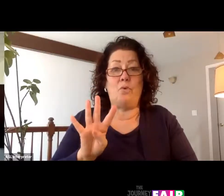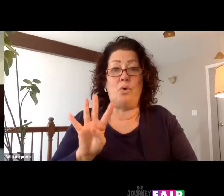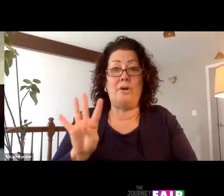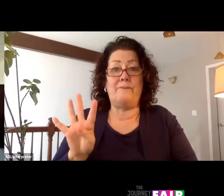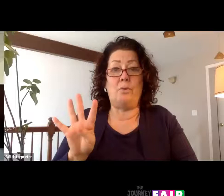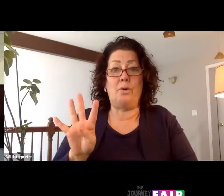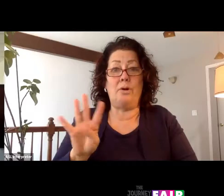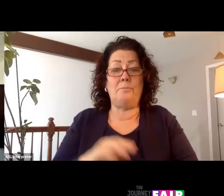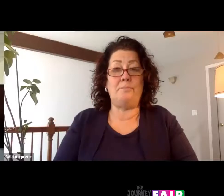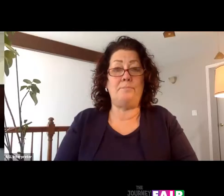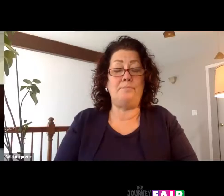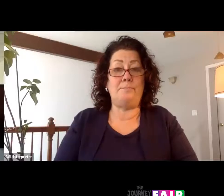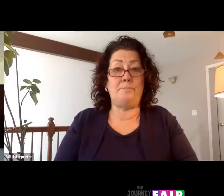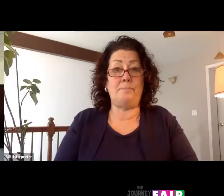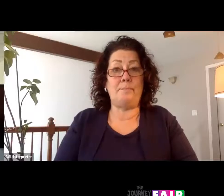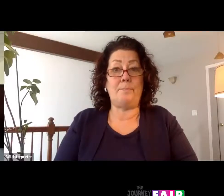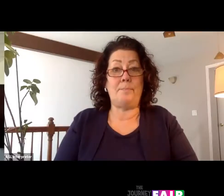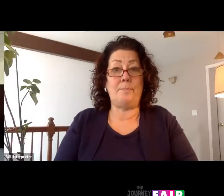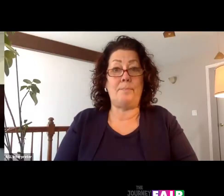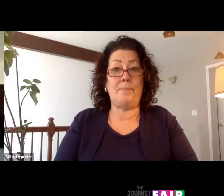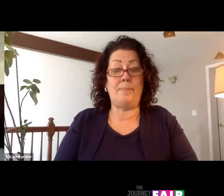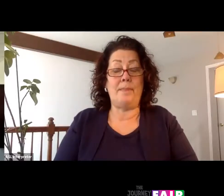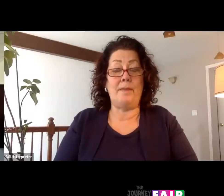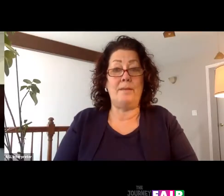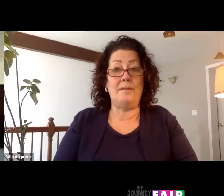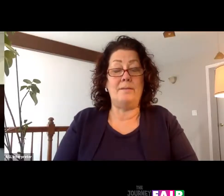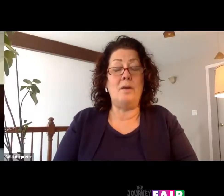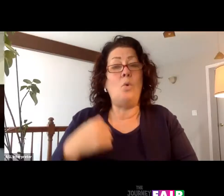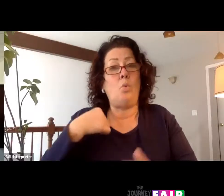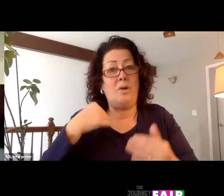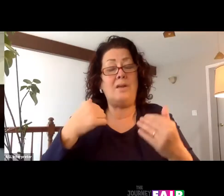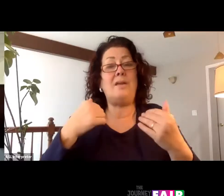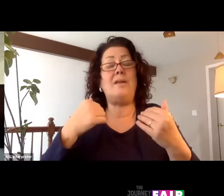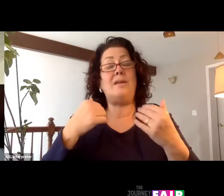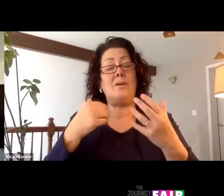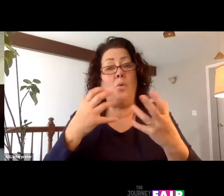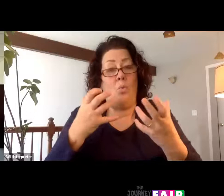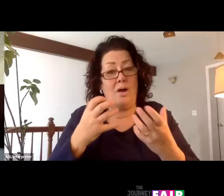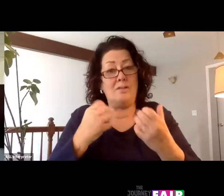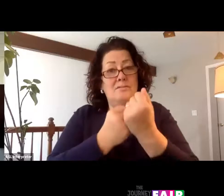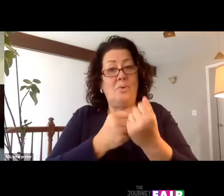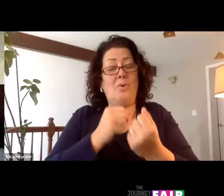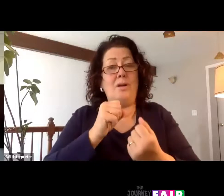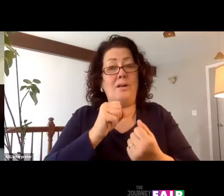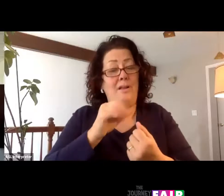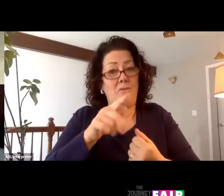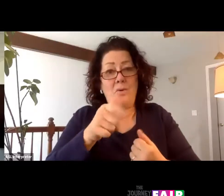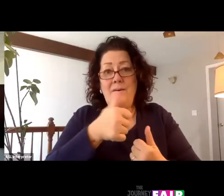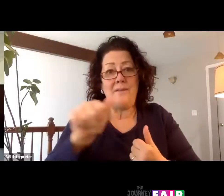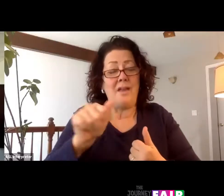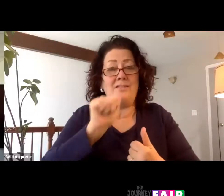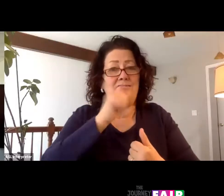1-888-392-3644. You know, providing voice and opportunity for people who have suffered discrimination or harassment